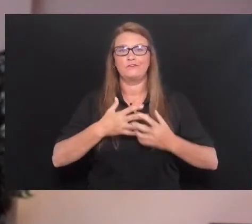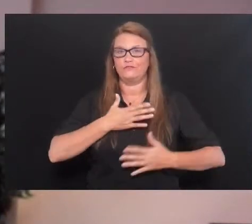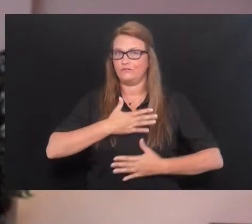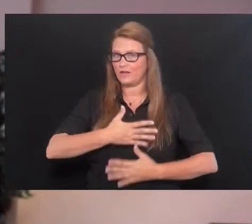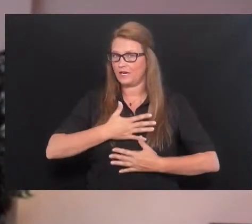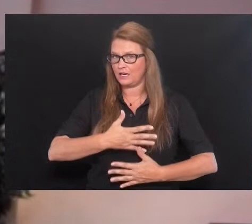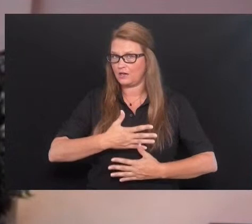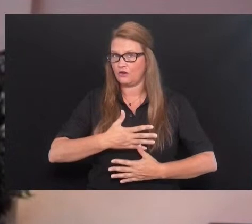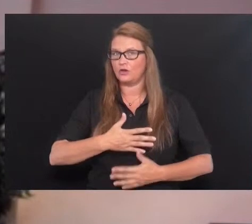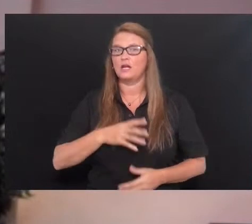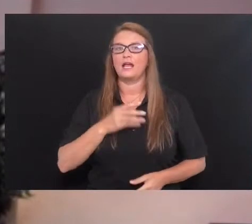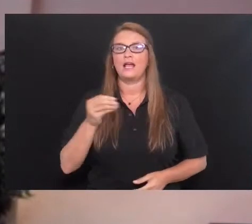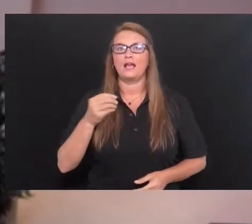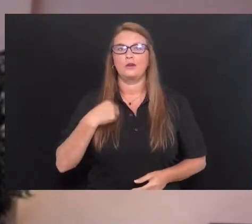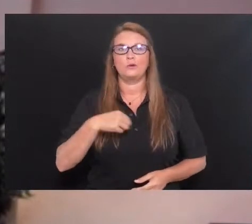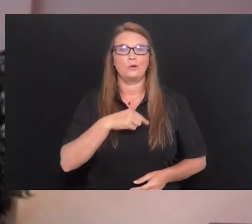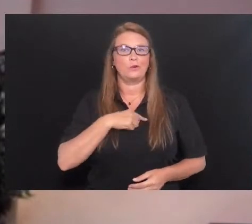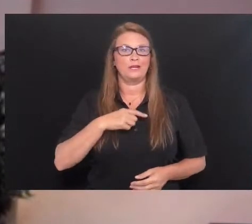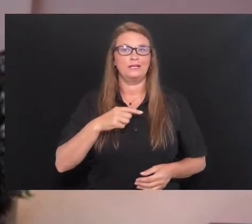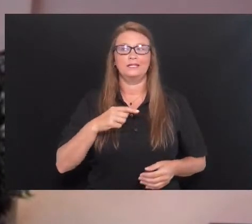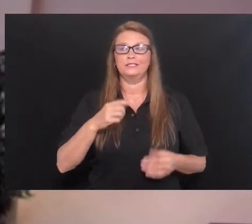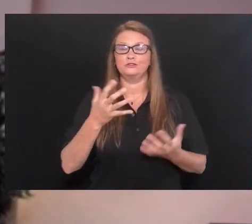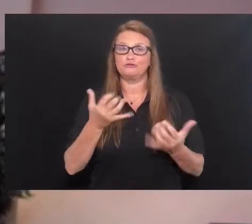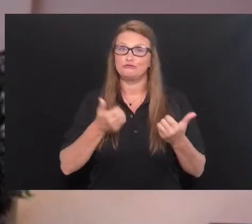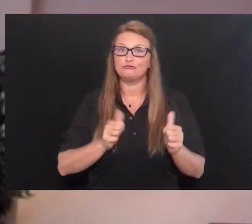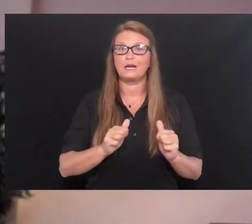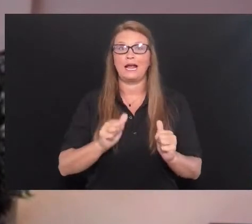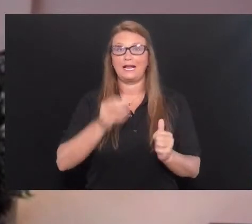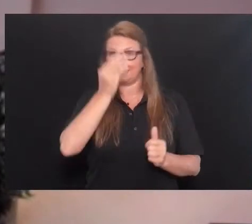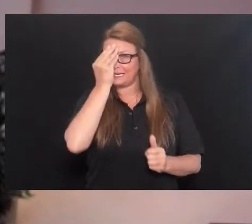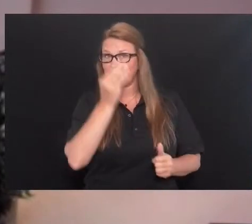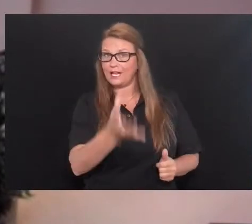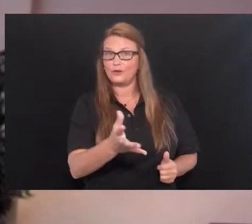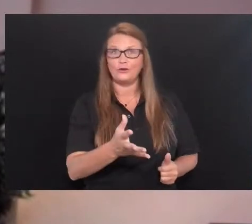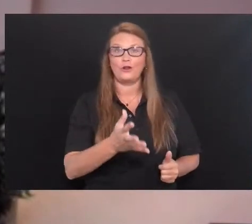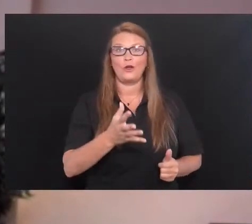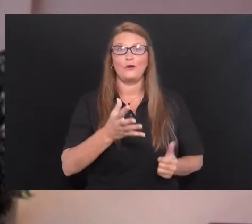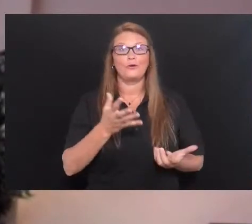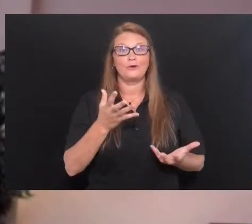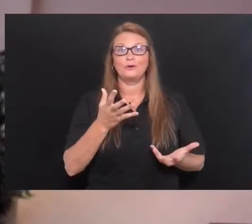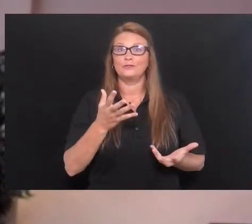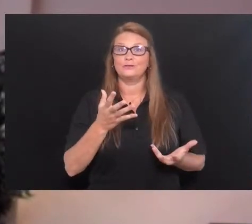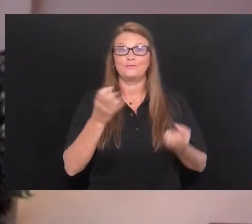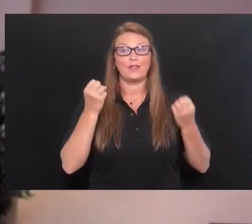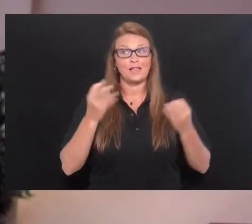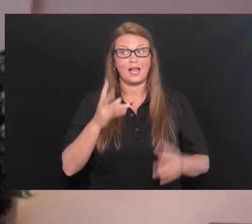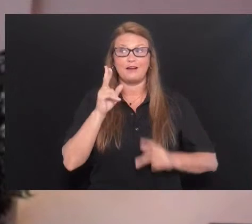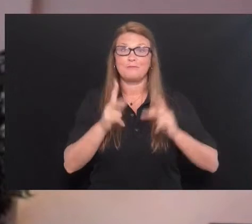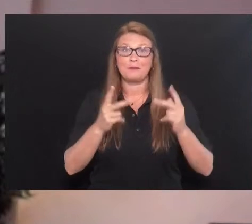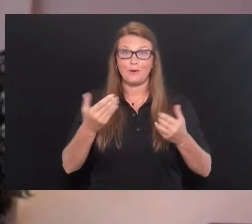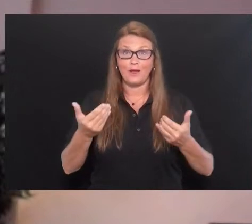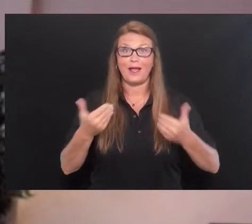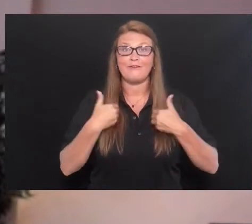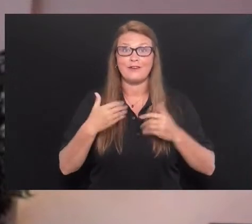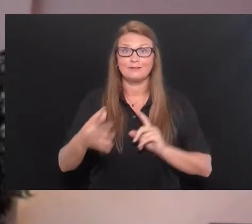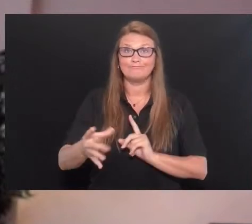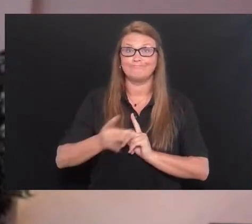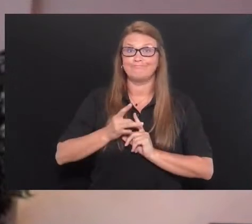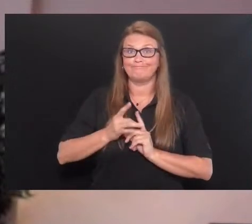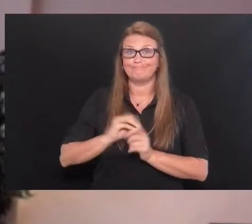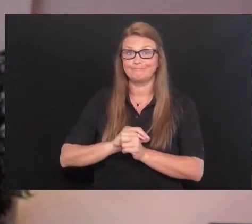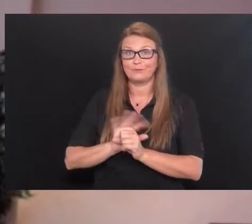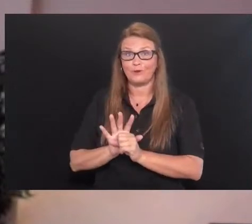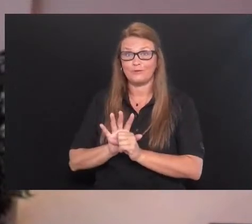press brief of good West Virginians that have succumbed to COVID-19. And I think it's really important